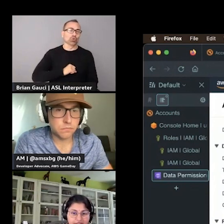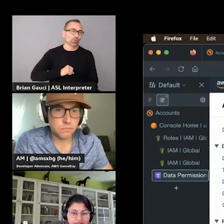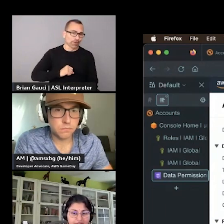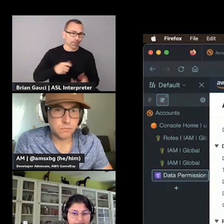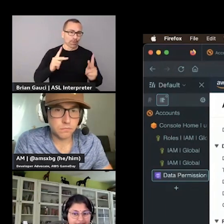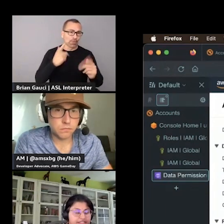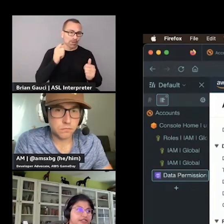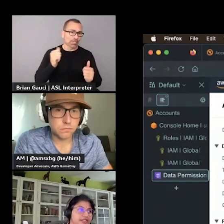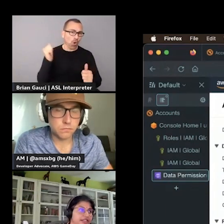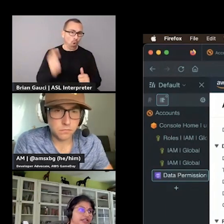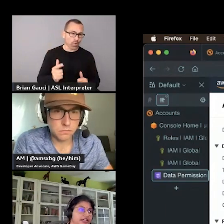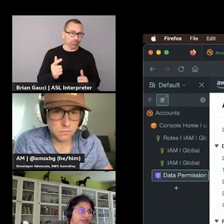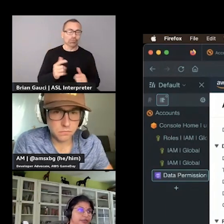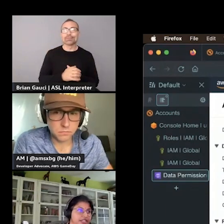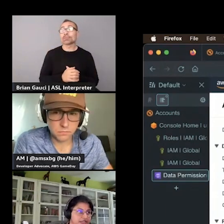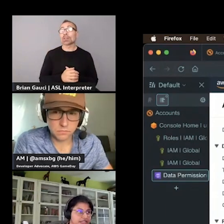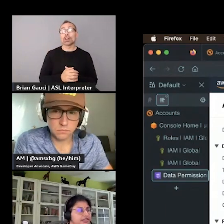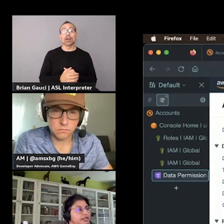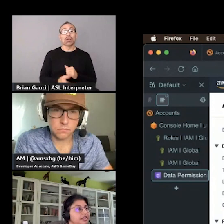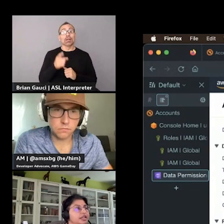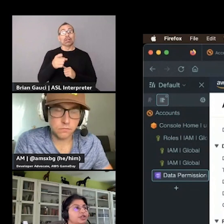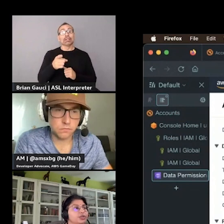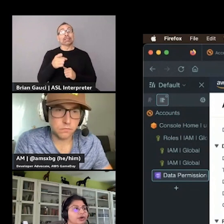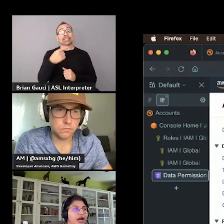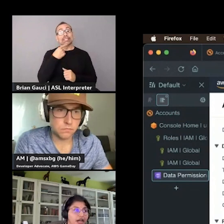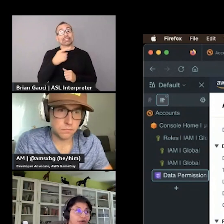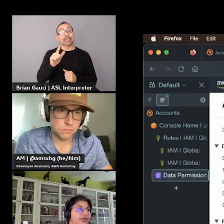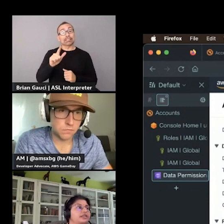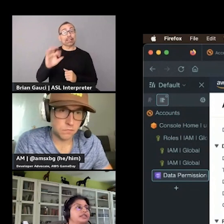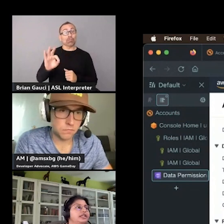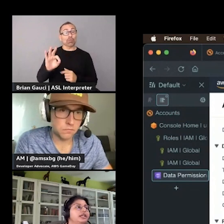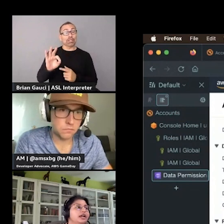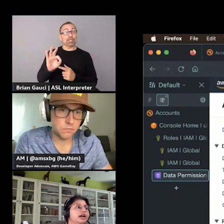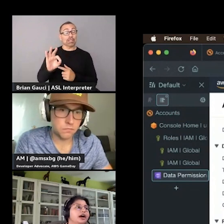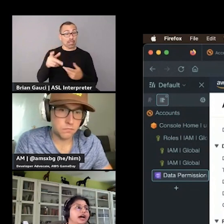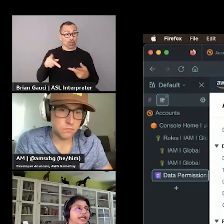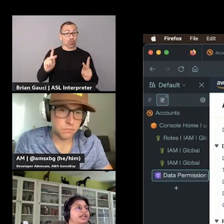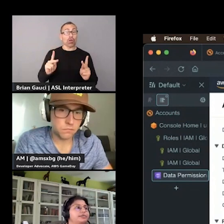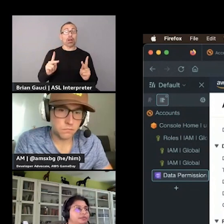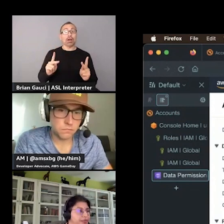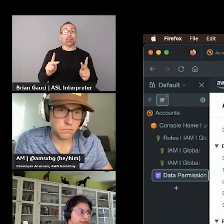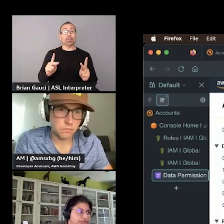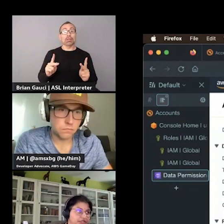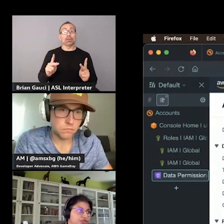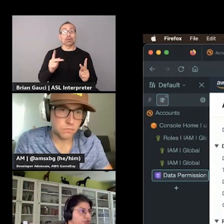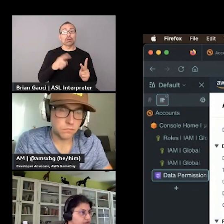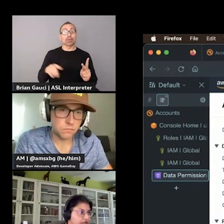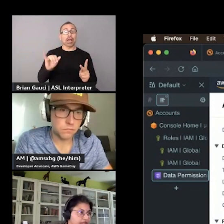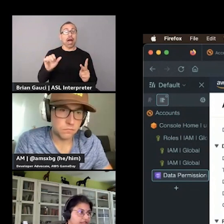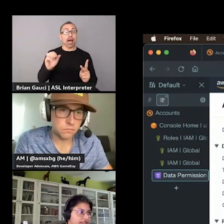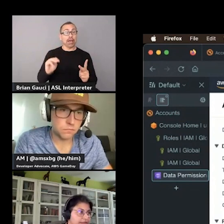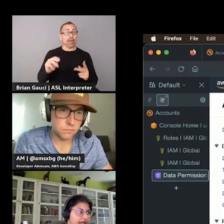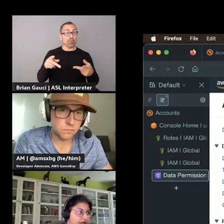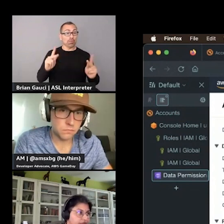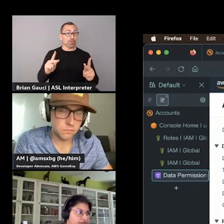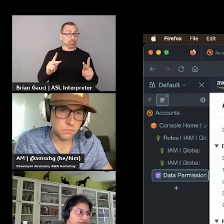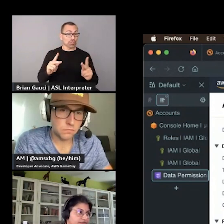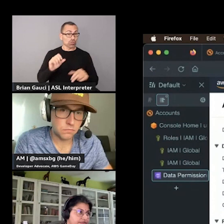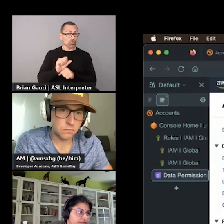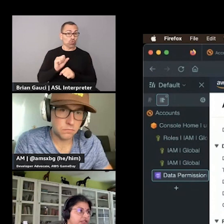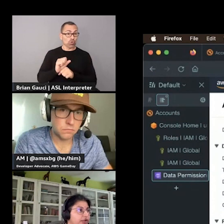this tells lake formation is that you're allowing the IAM permissions to work in the